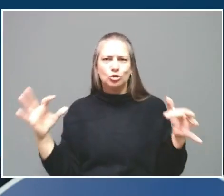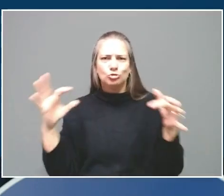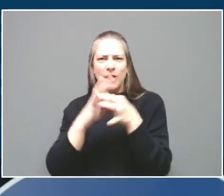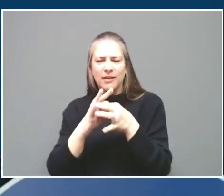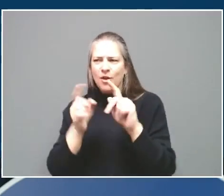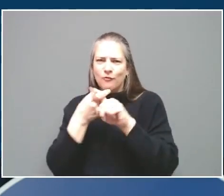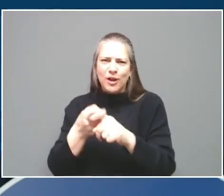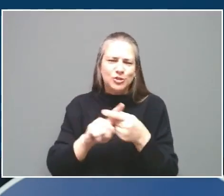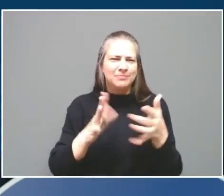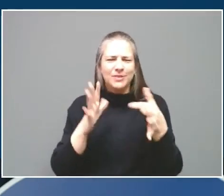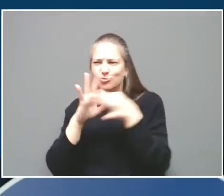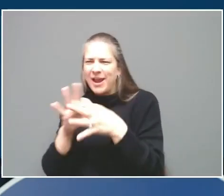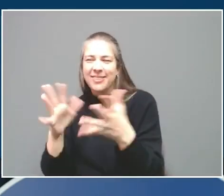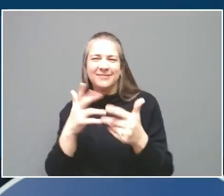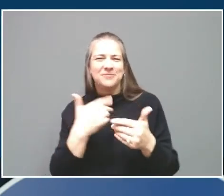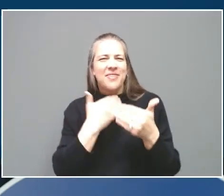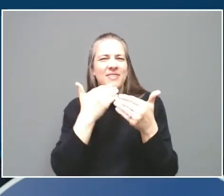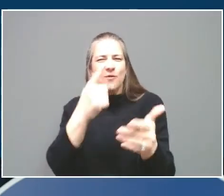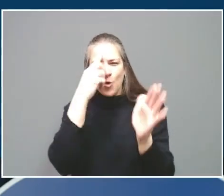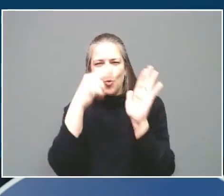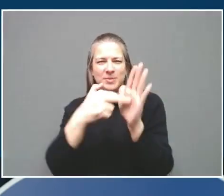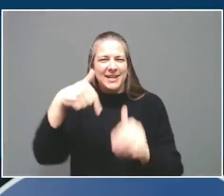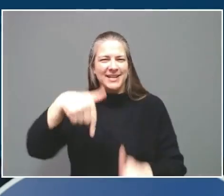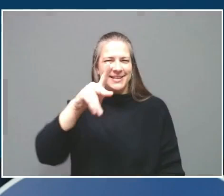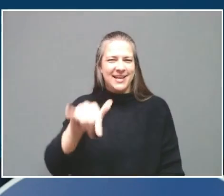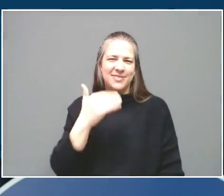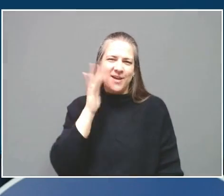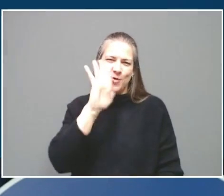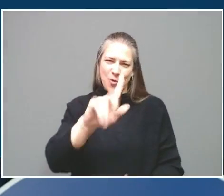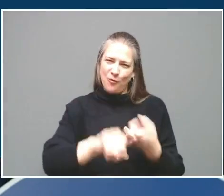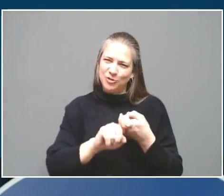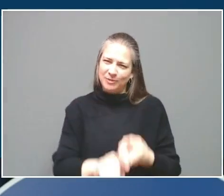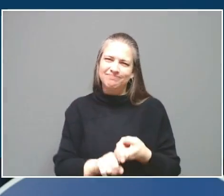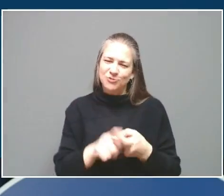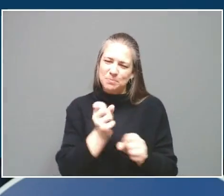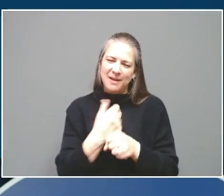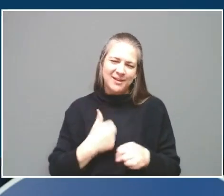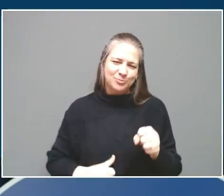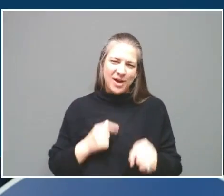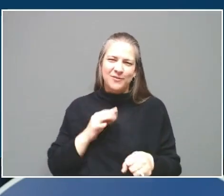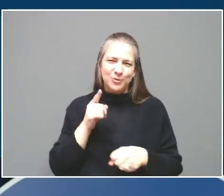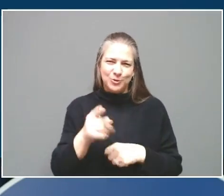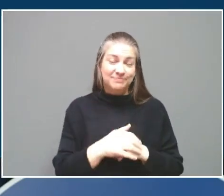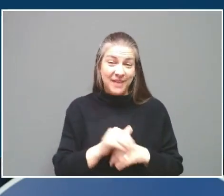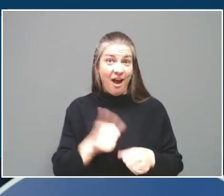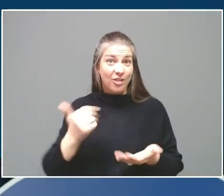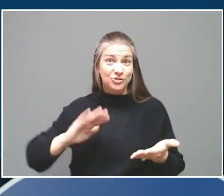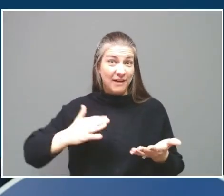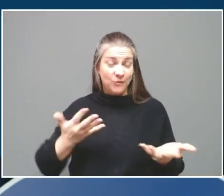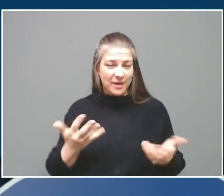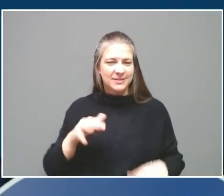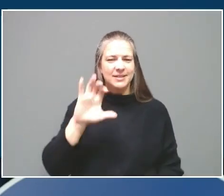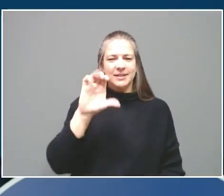Commonwealth. Personally, thank you for your friendship. You make us proud. Another chef doing big things is Sarah Bradley from